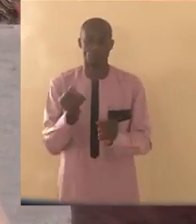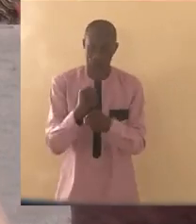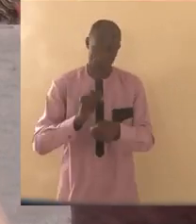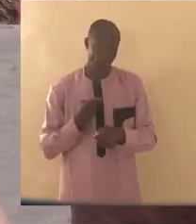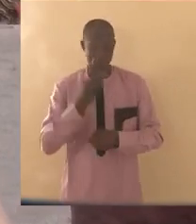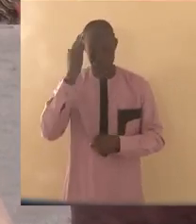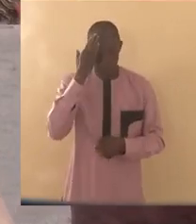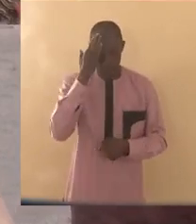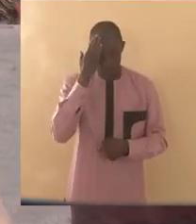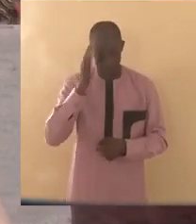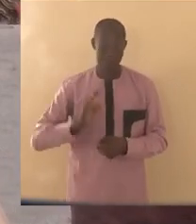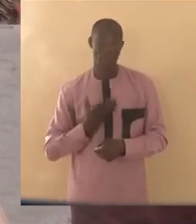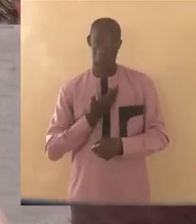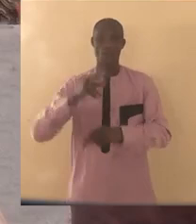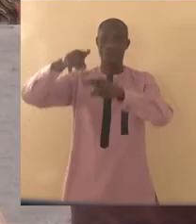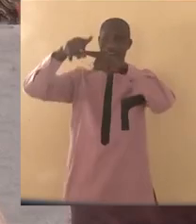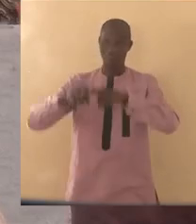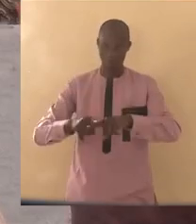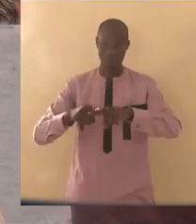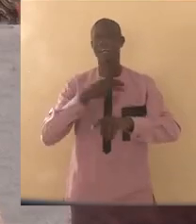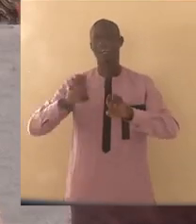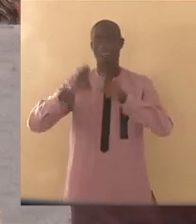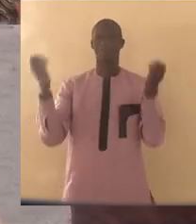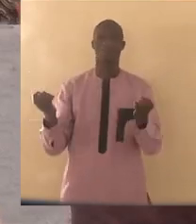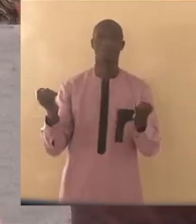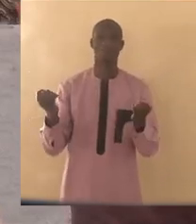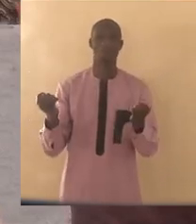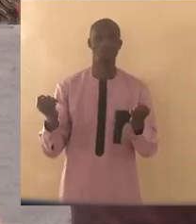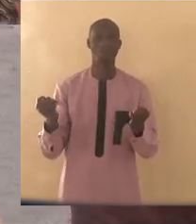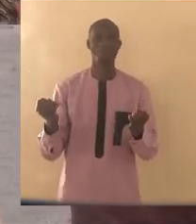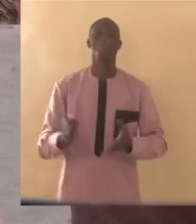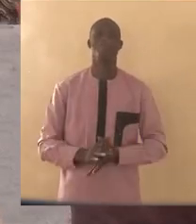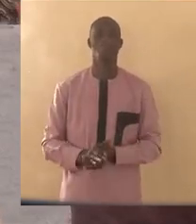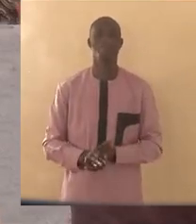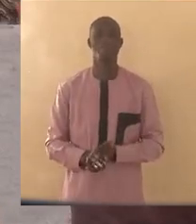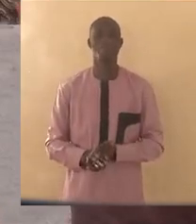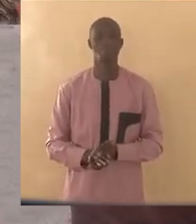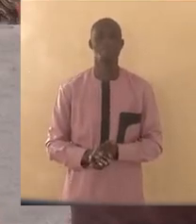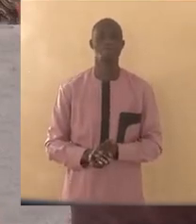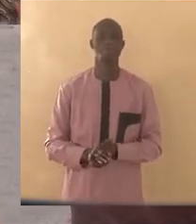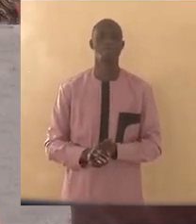Waiting makes us realize our dependency and vulnerability.